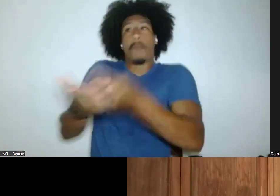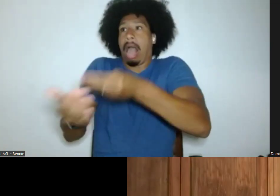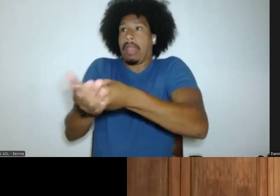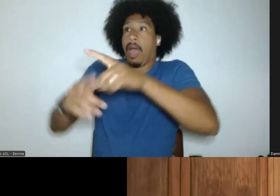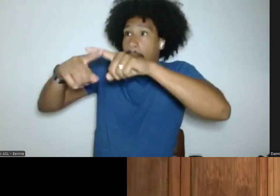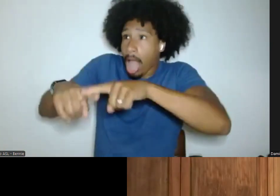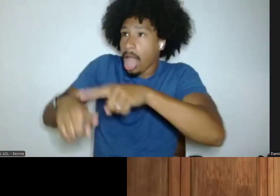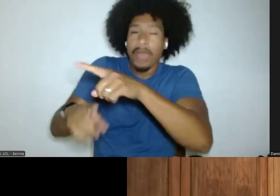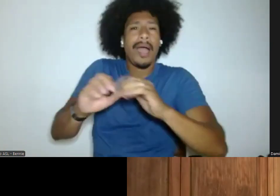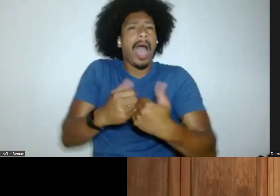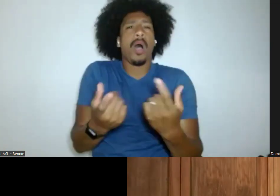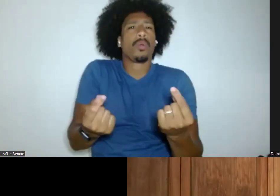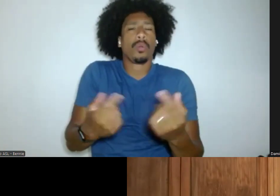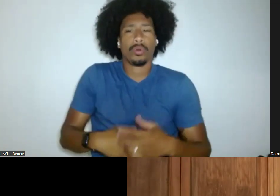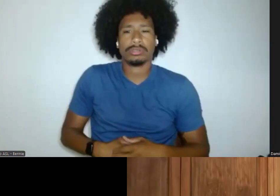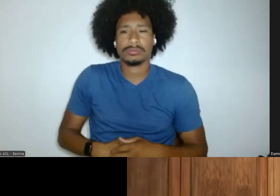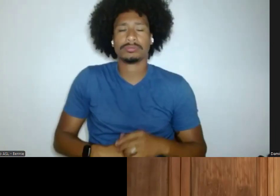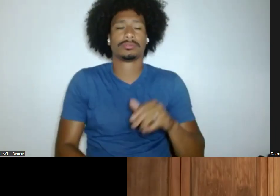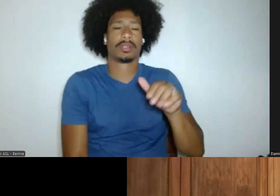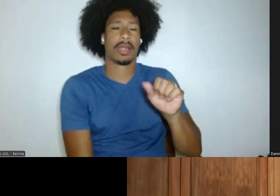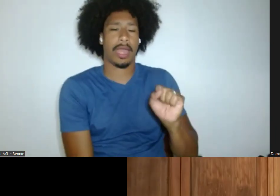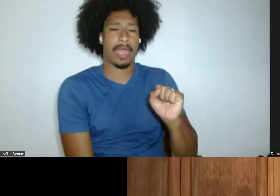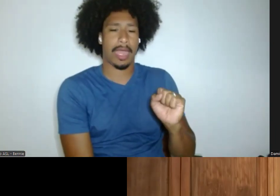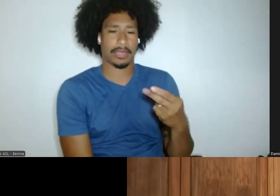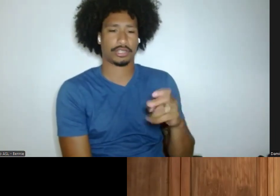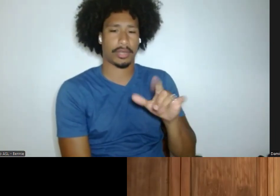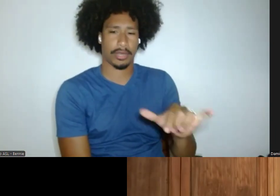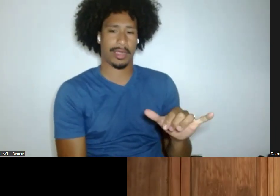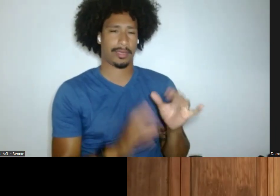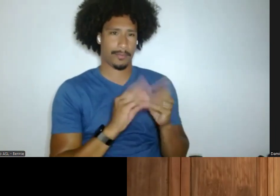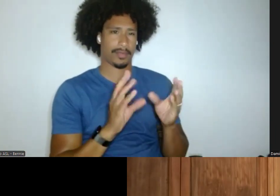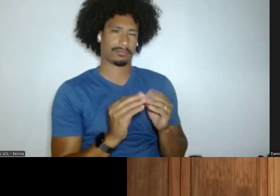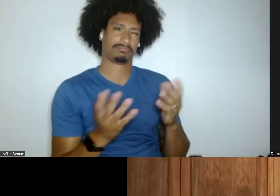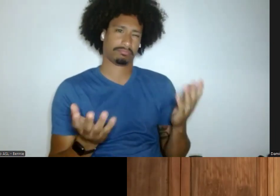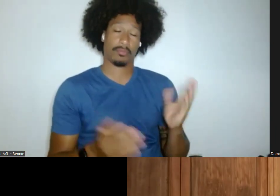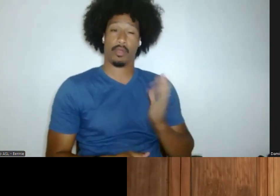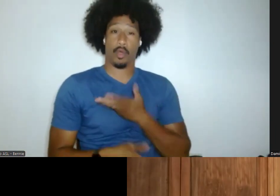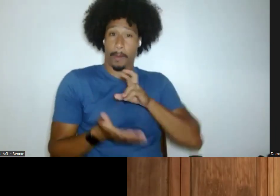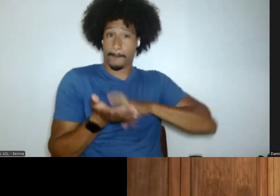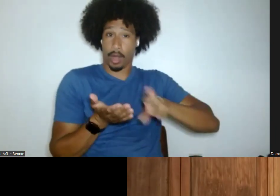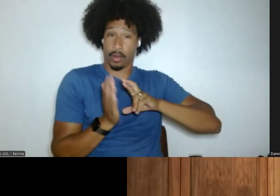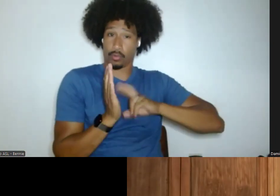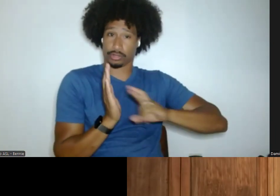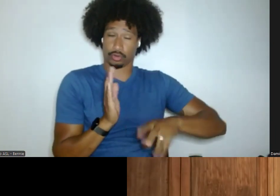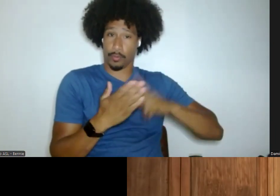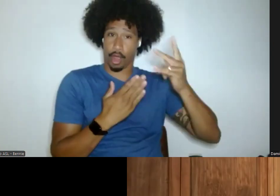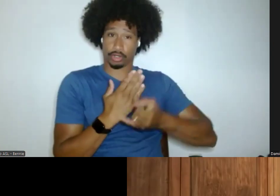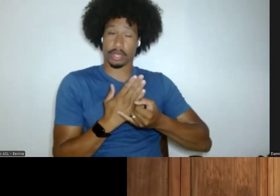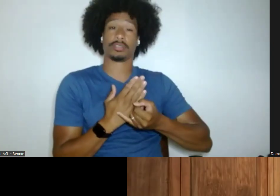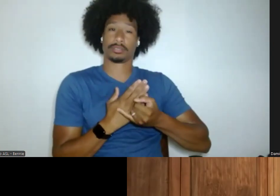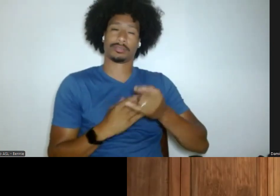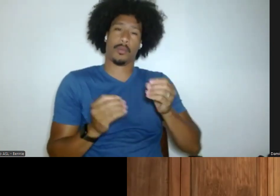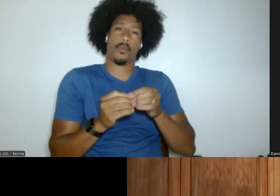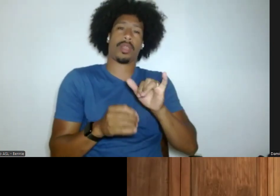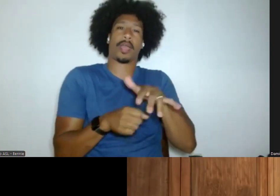So one of the things that we're doing with this project, which we think about as like a regional project, right, is through Damien